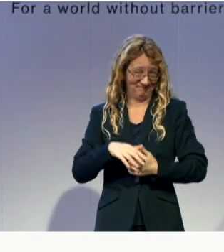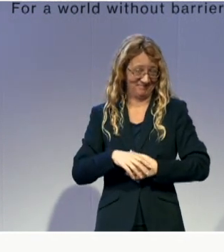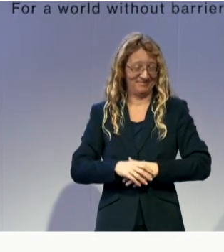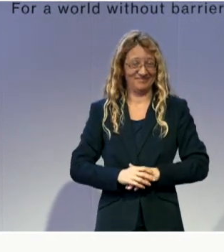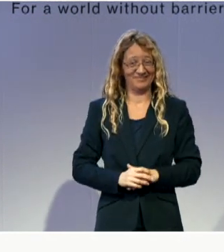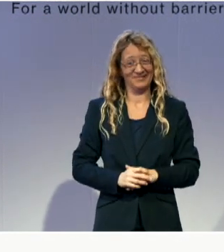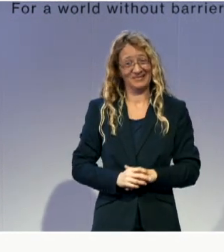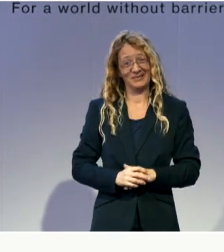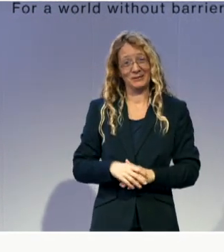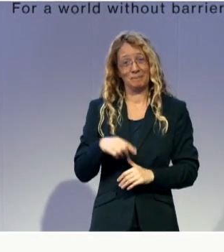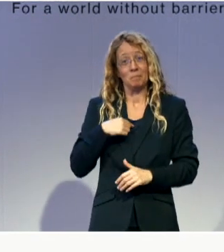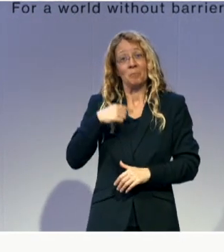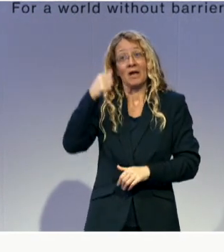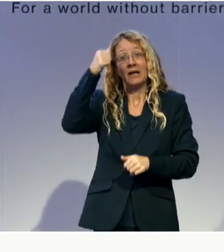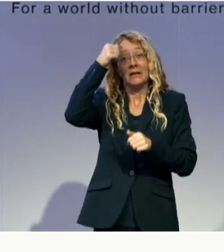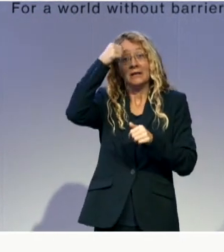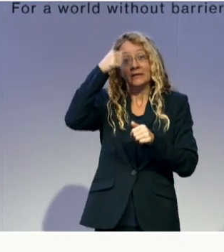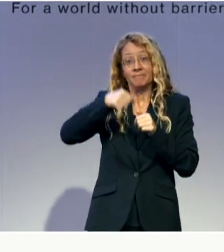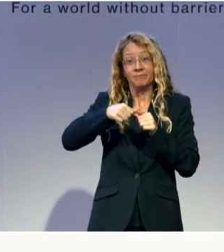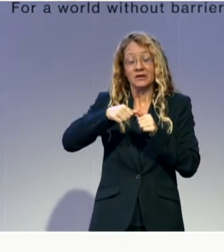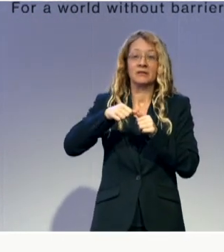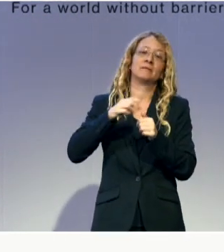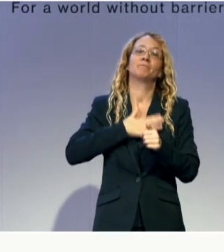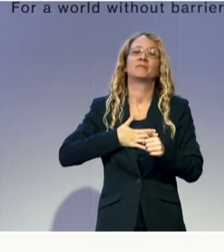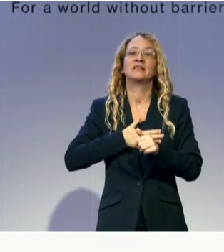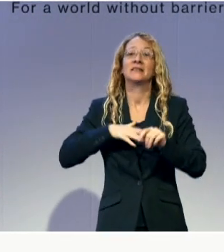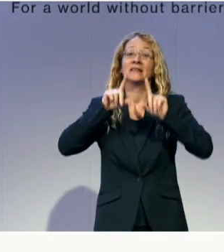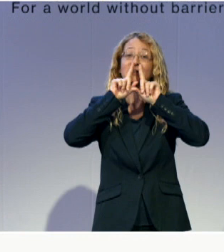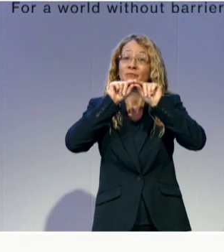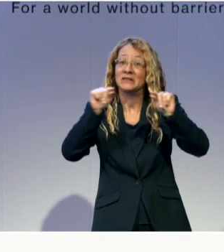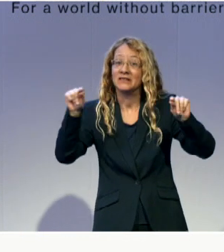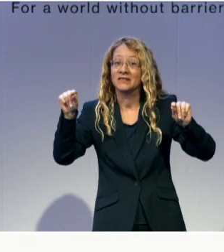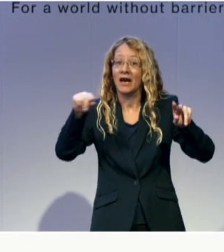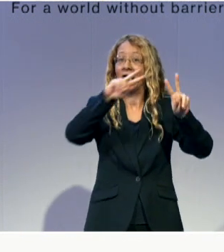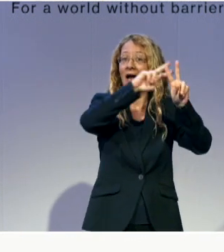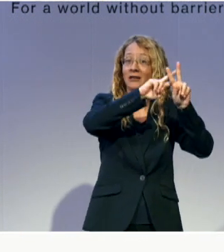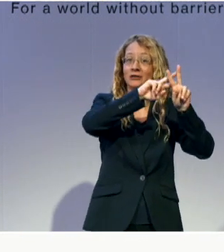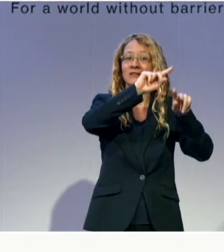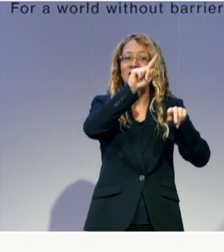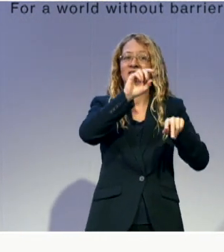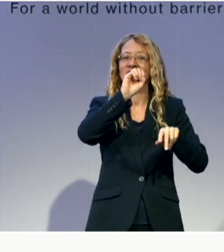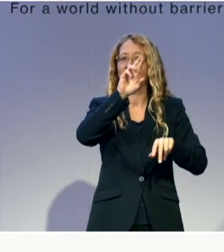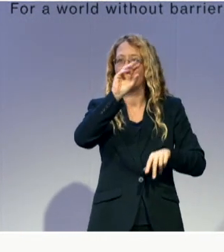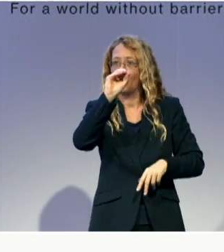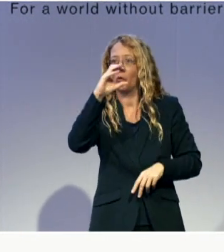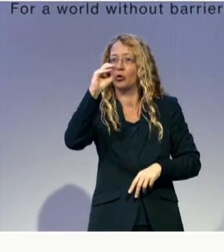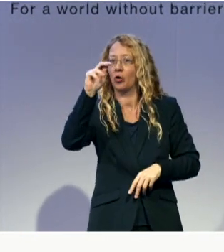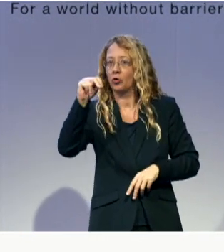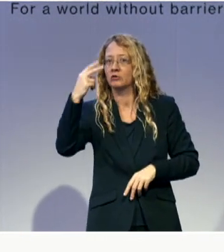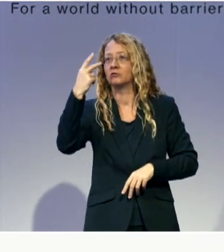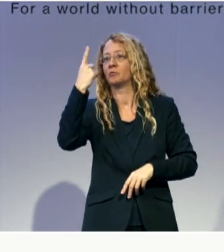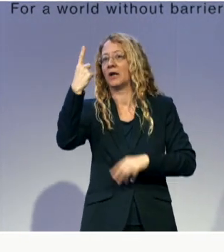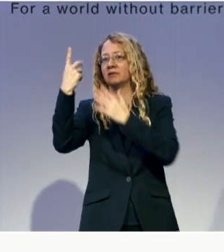#ZeroCon19. And we have our next group of awardees. Please give them the energy and the applause that they